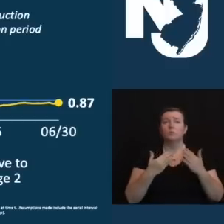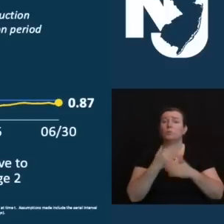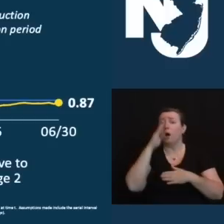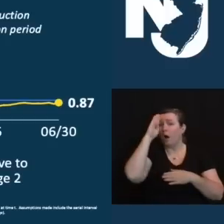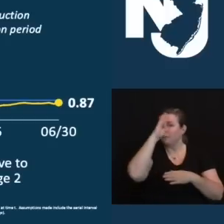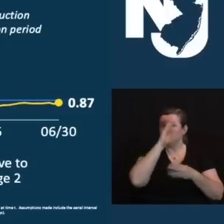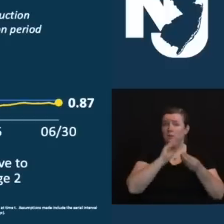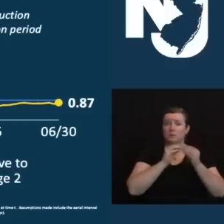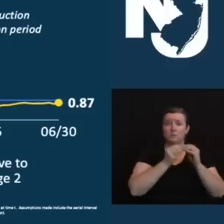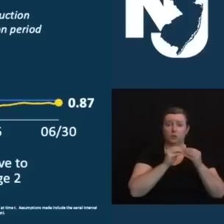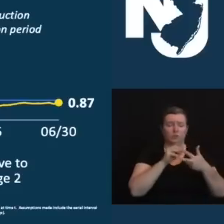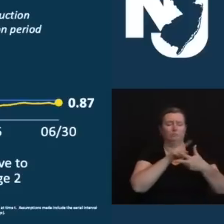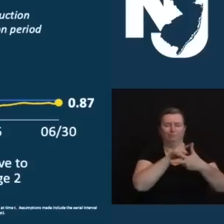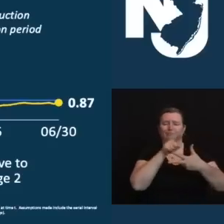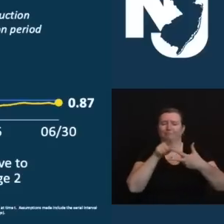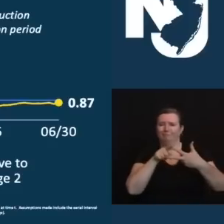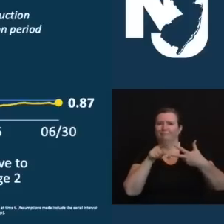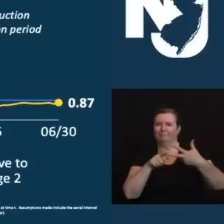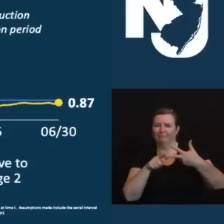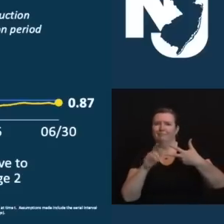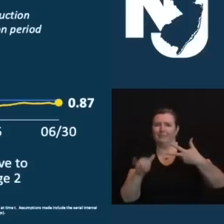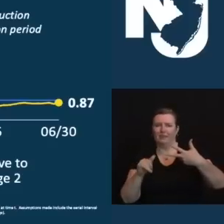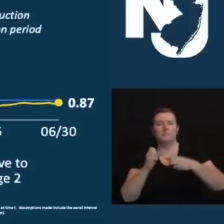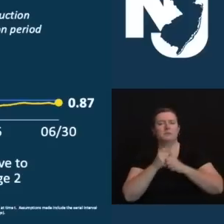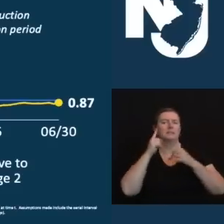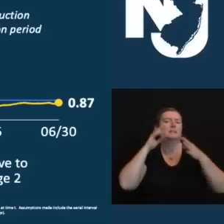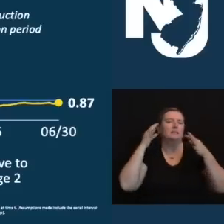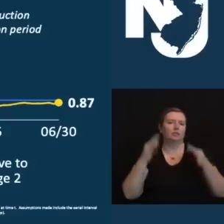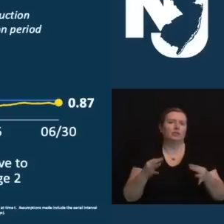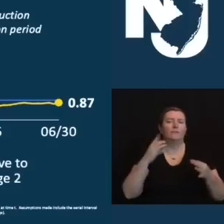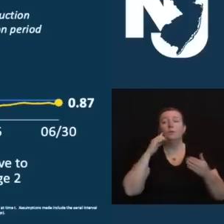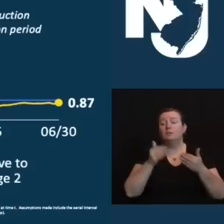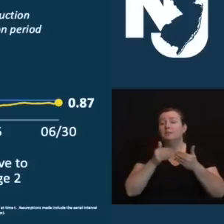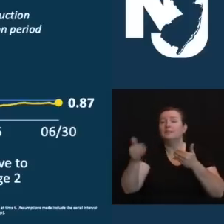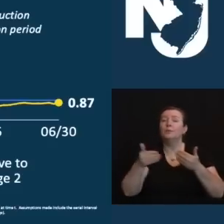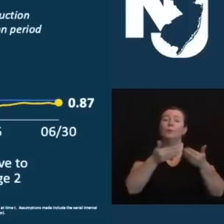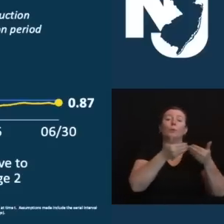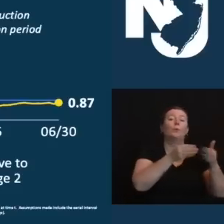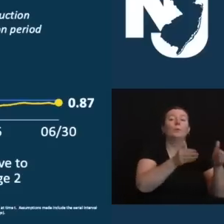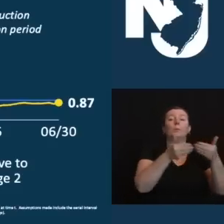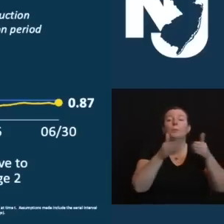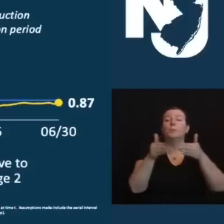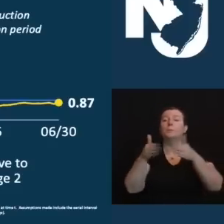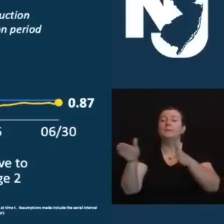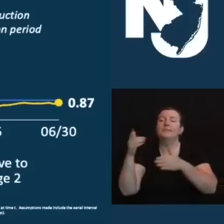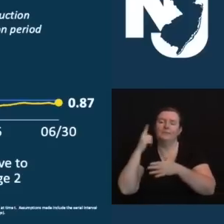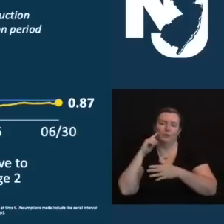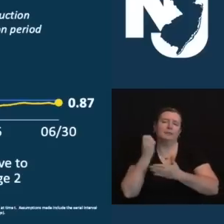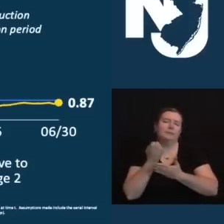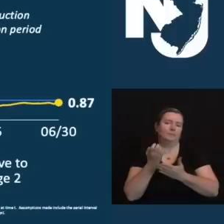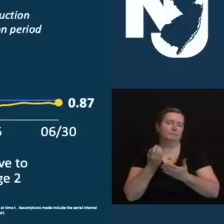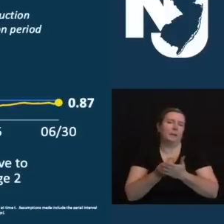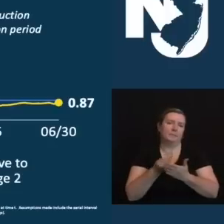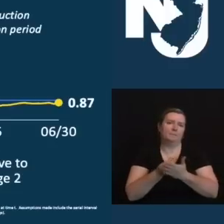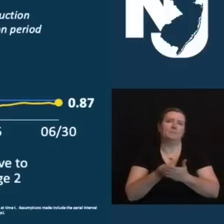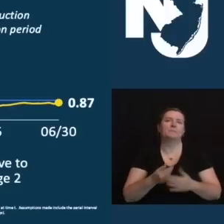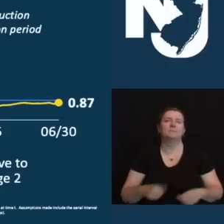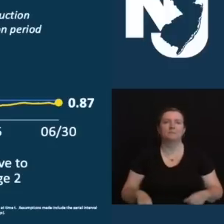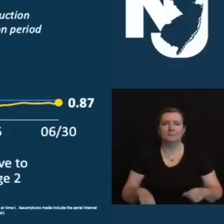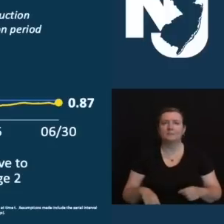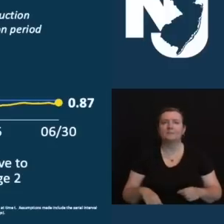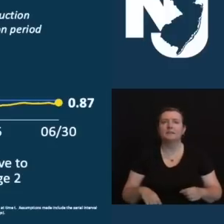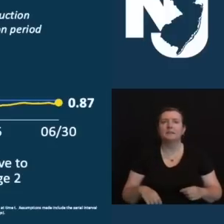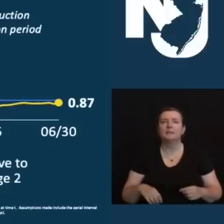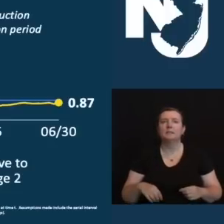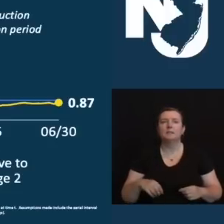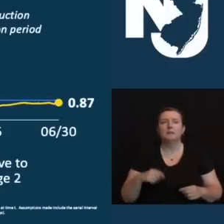at when making decisions for when we can enter the next stages along our road back. If you stay here for a second, I would just say this. We have said, Ed